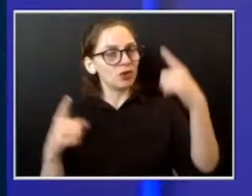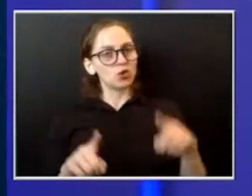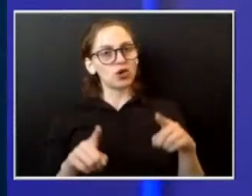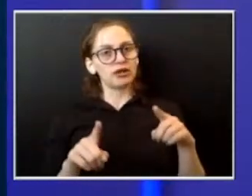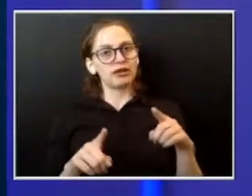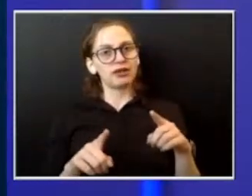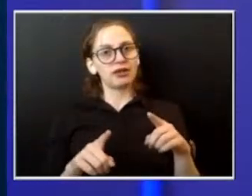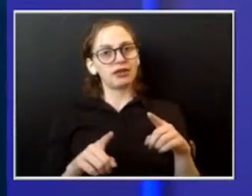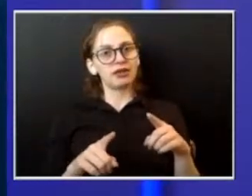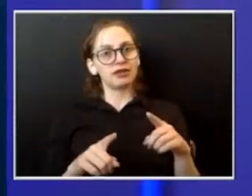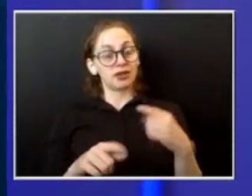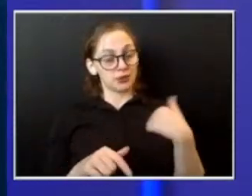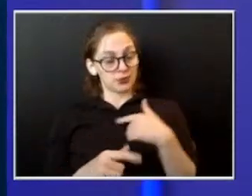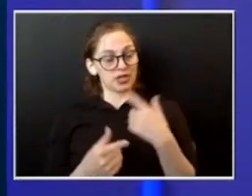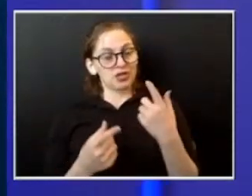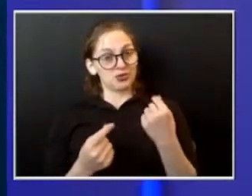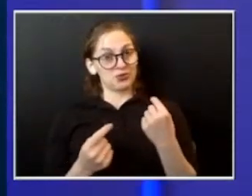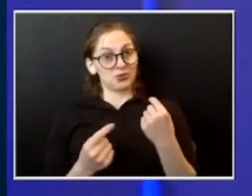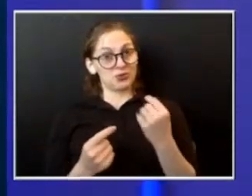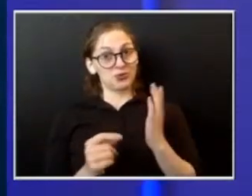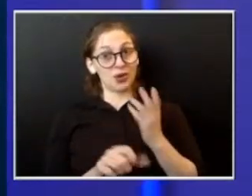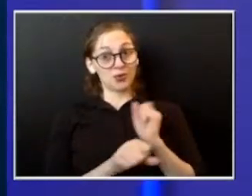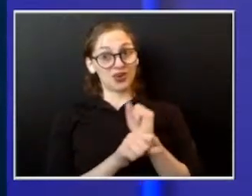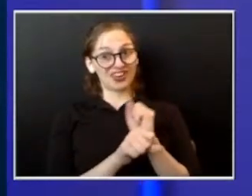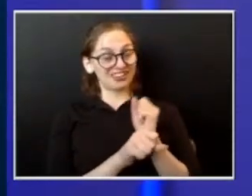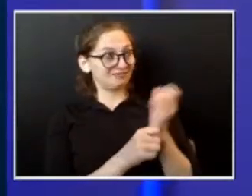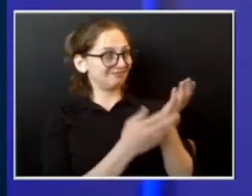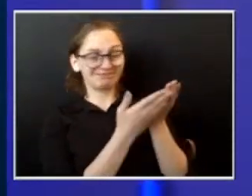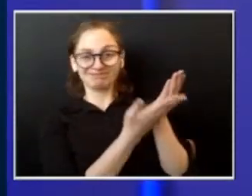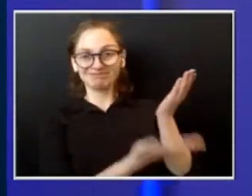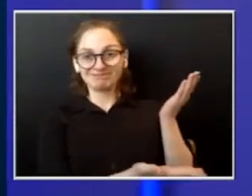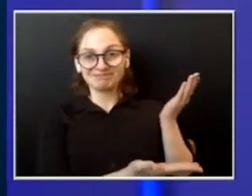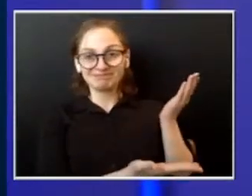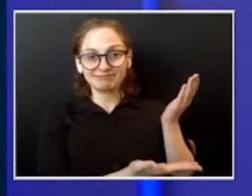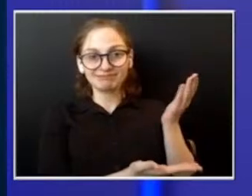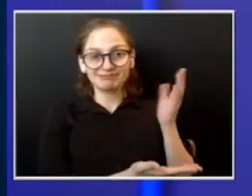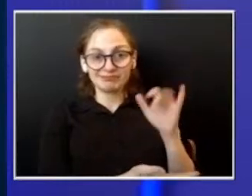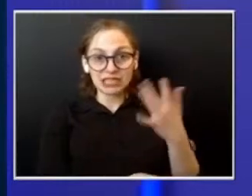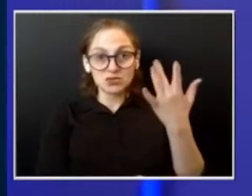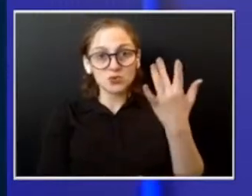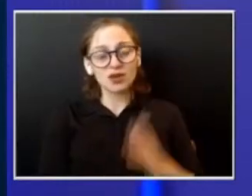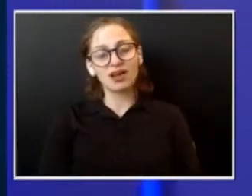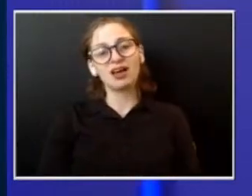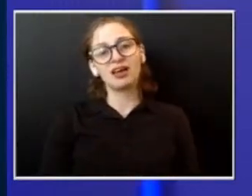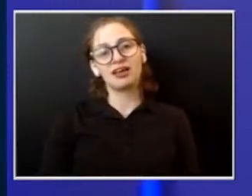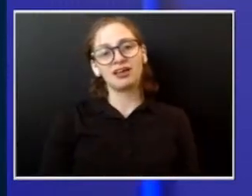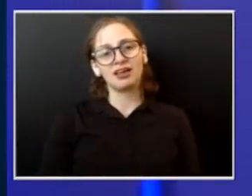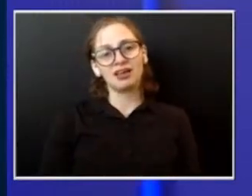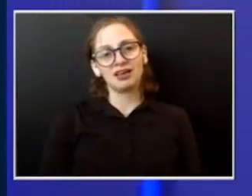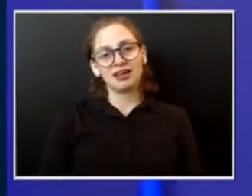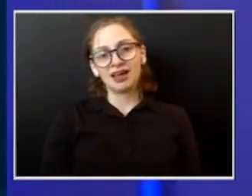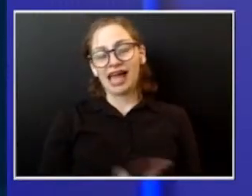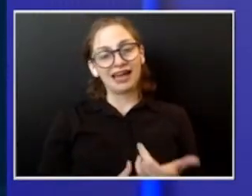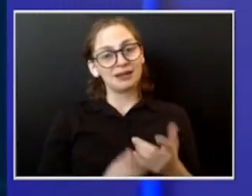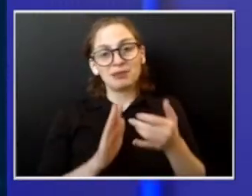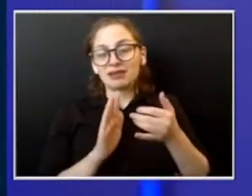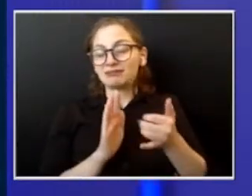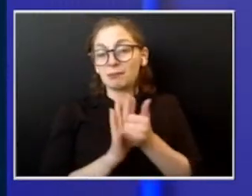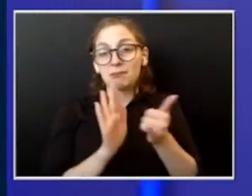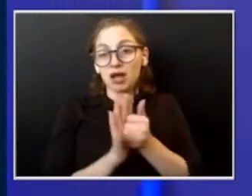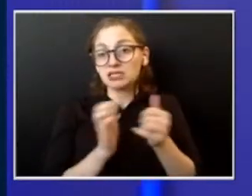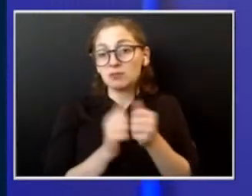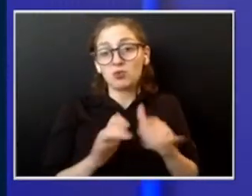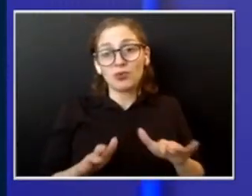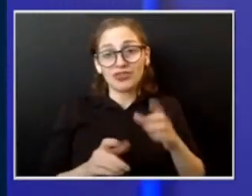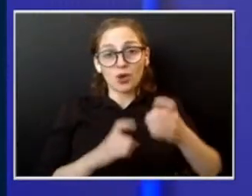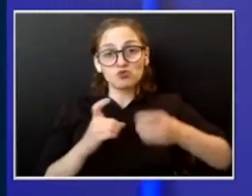do what we do is right here. This is the reason why. And we couldn't do it without donors and people who give the gift